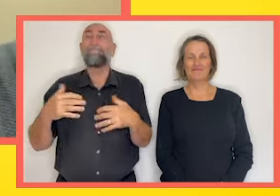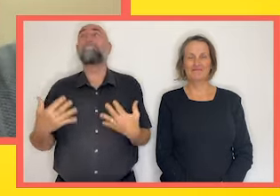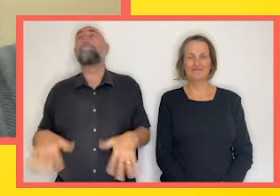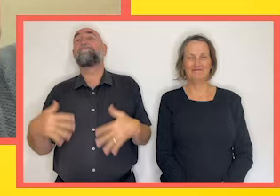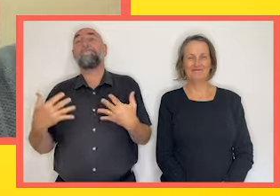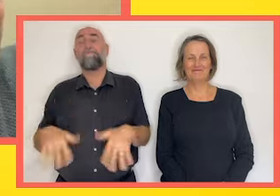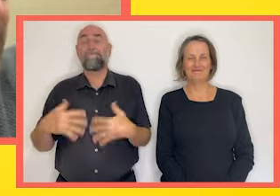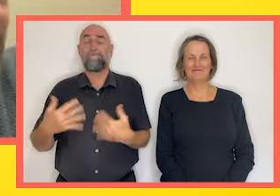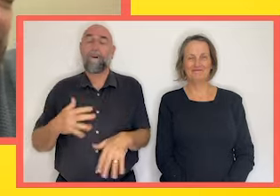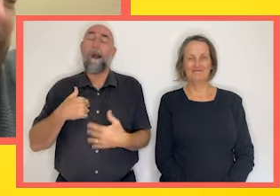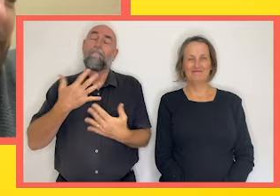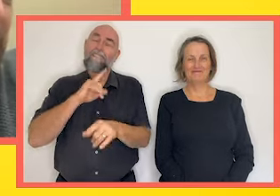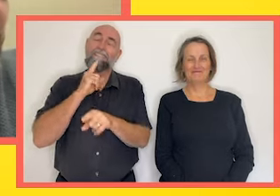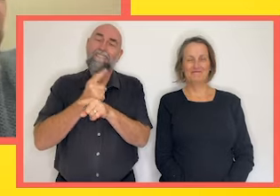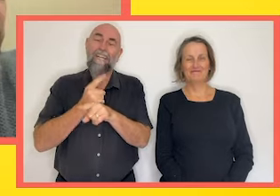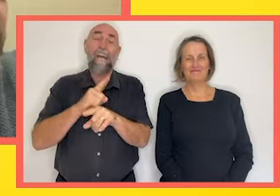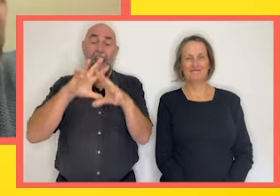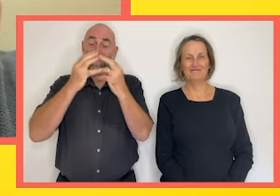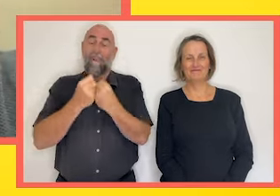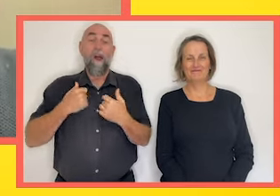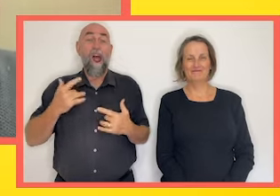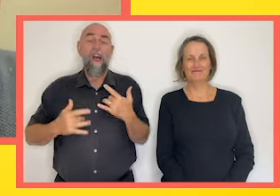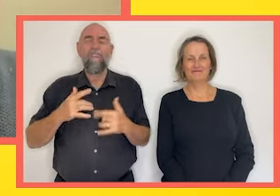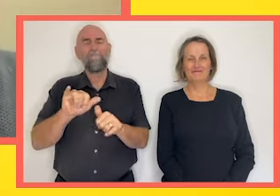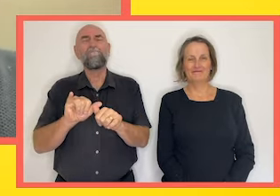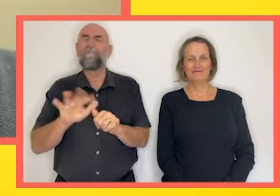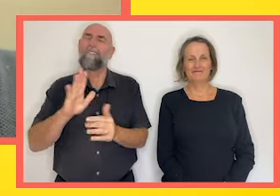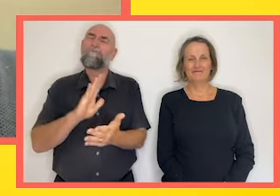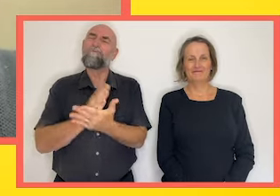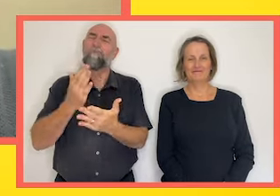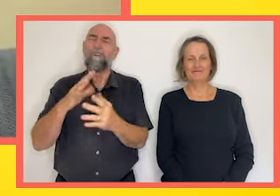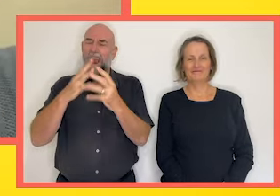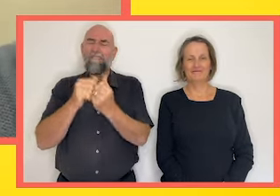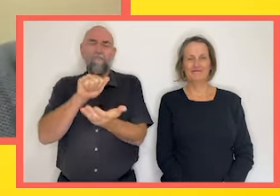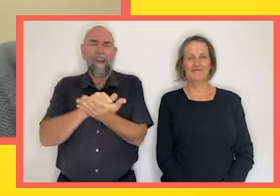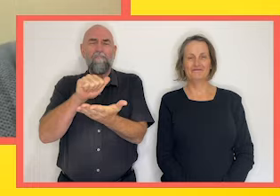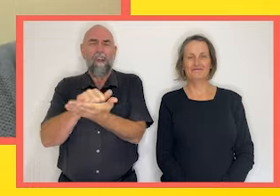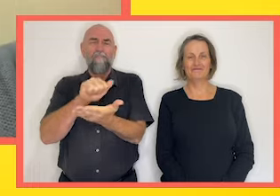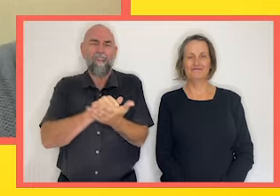But it's, like I said, everything that's happening is great, is what needs to be.